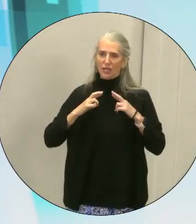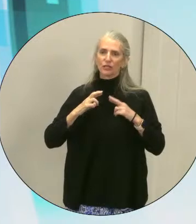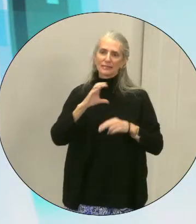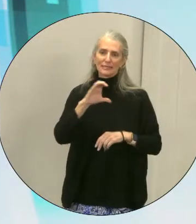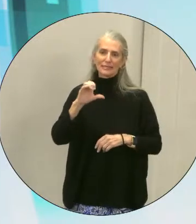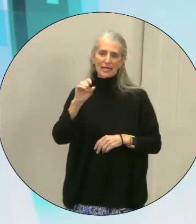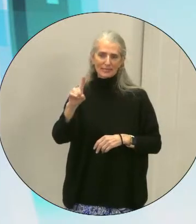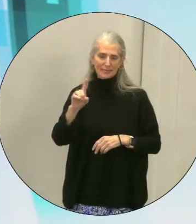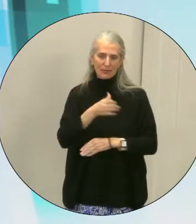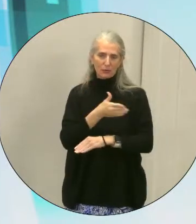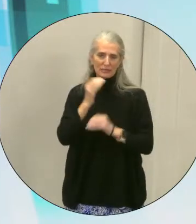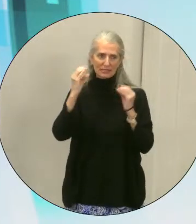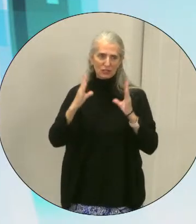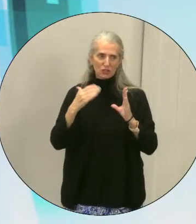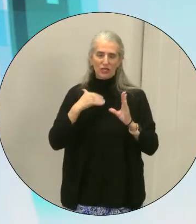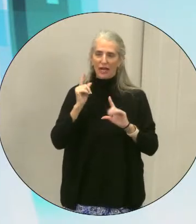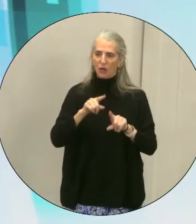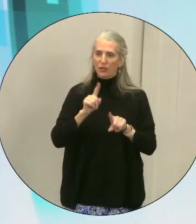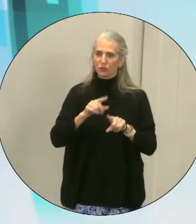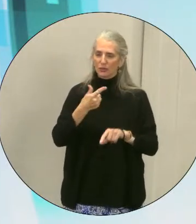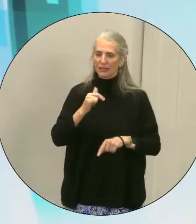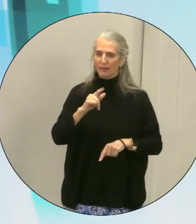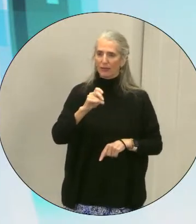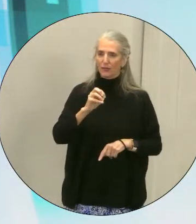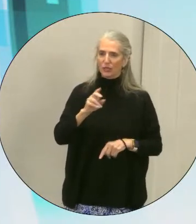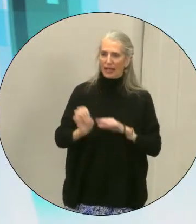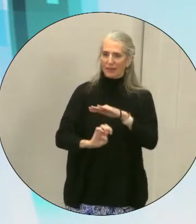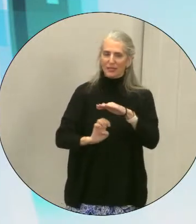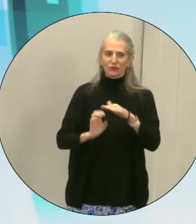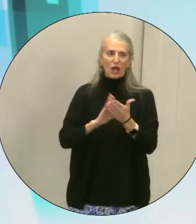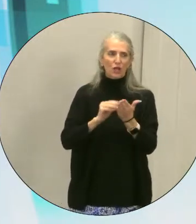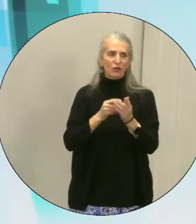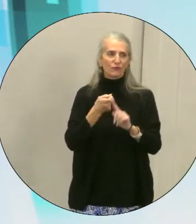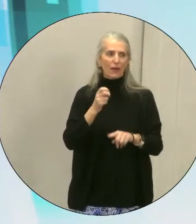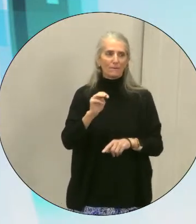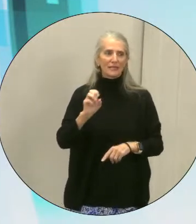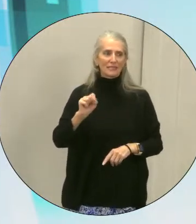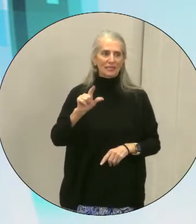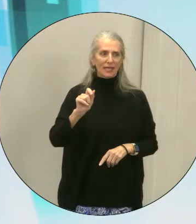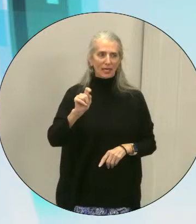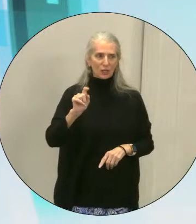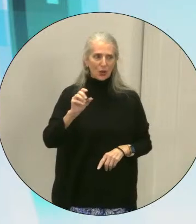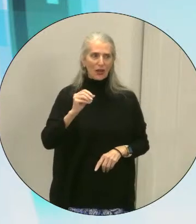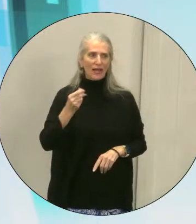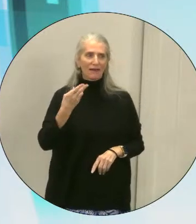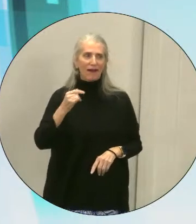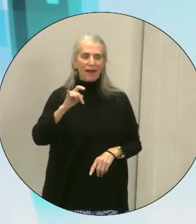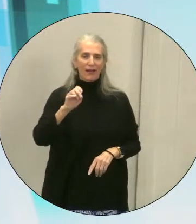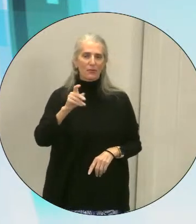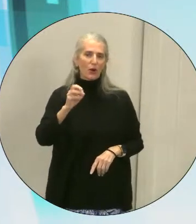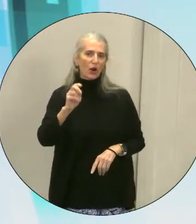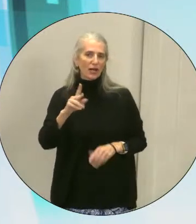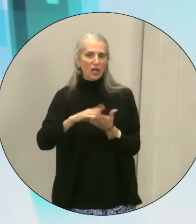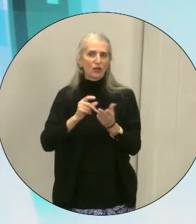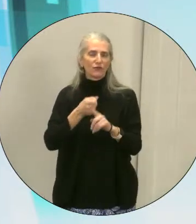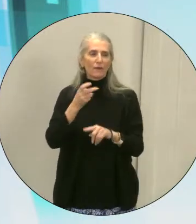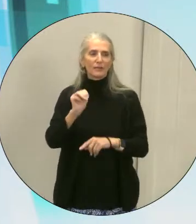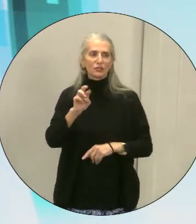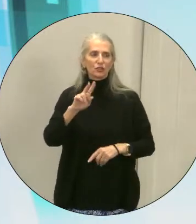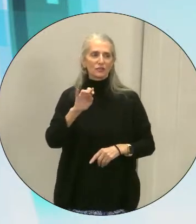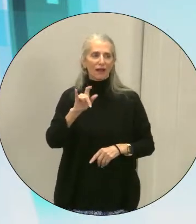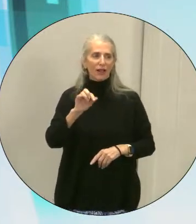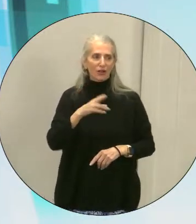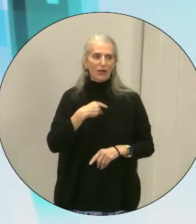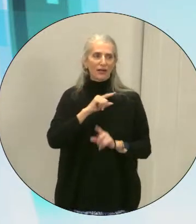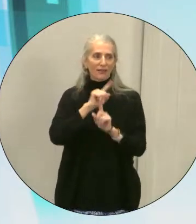teacher. I went to Gilbert Elementary School, where I learned from Miss Leto. I went to Hyde Park Middle School, where I learned from Mr. Tyler. I went to the Las Vegas Academy, where I